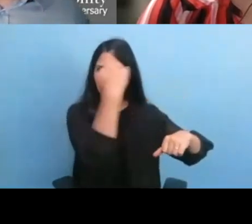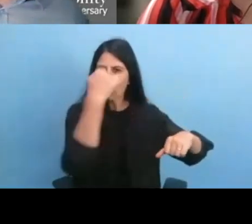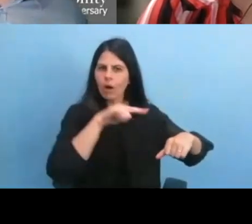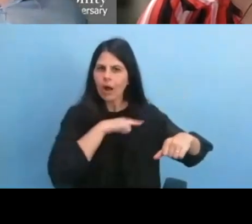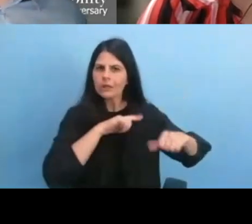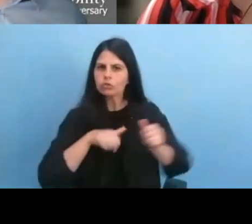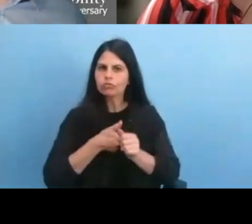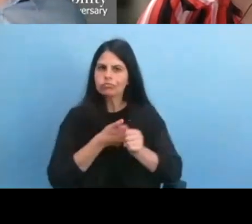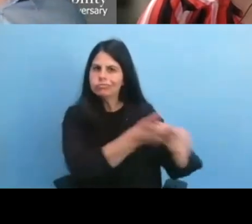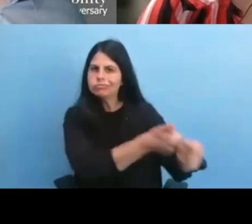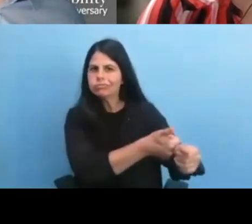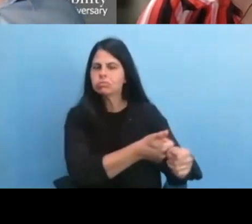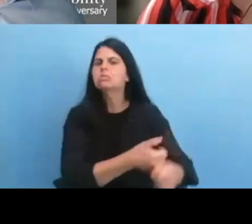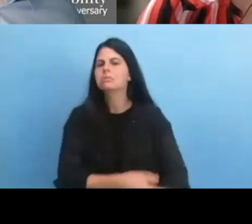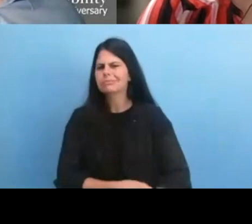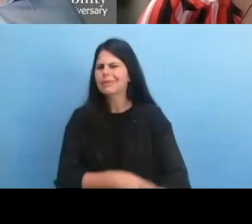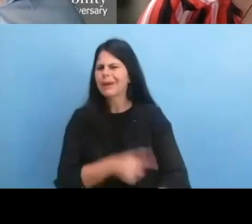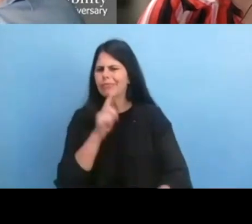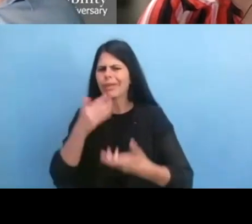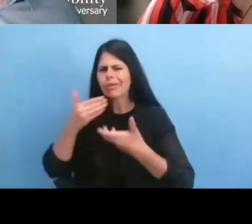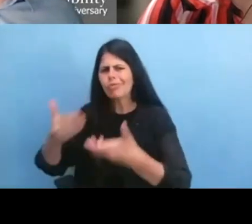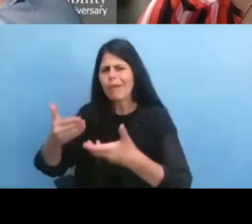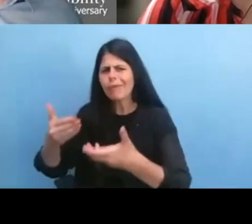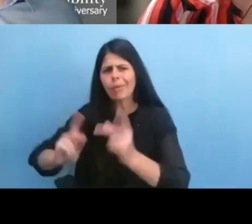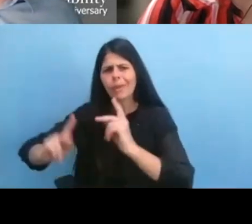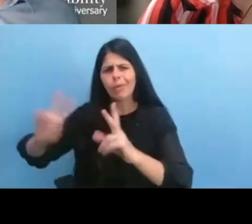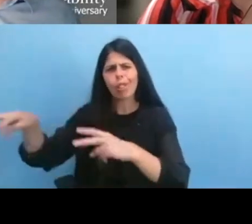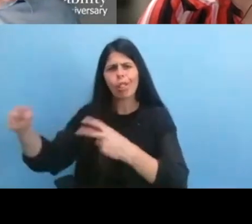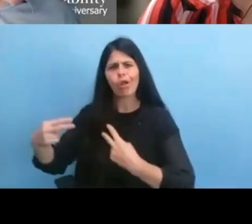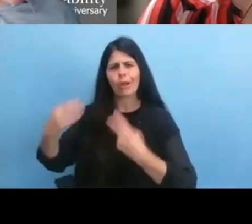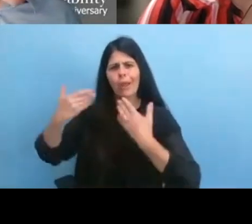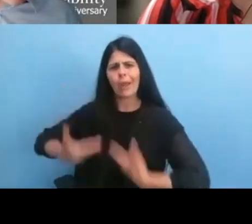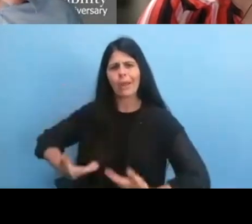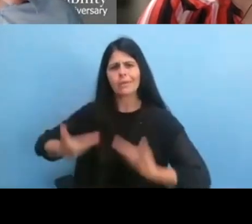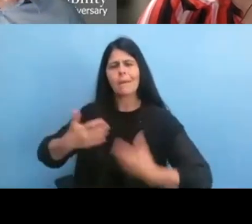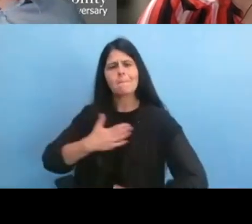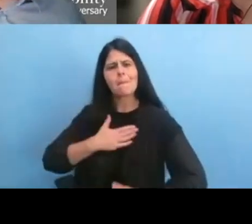looked at my story as one that is